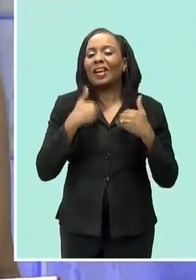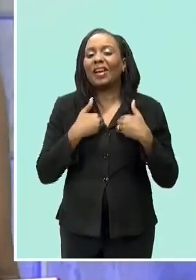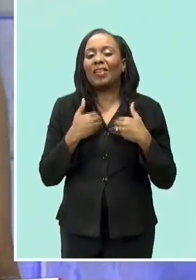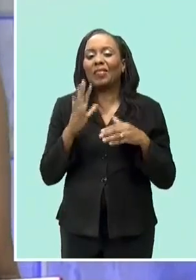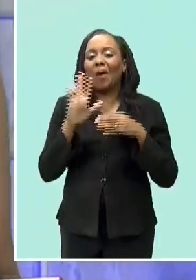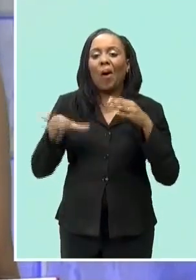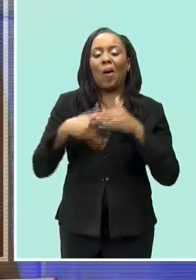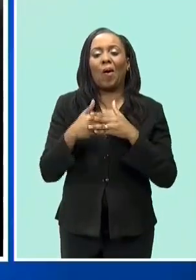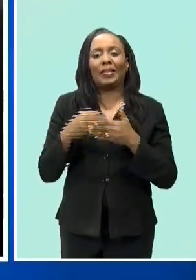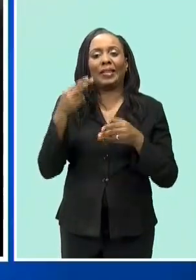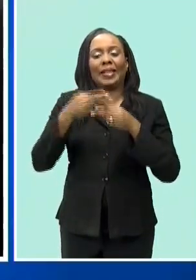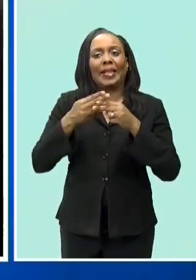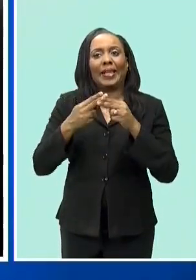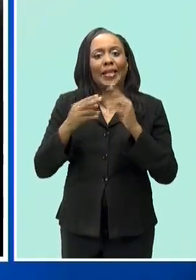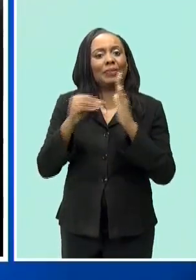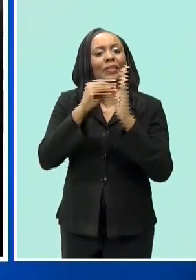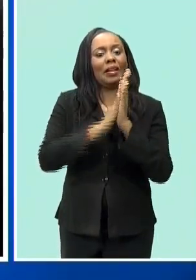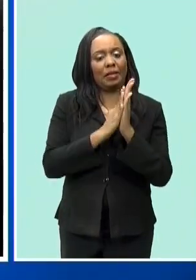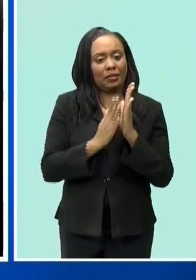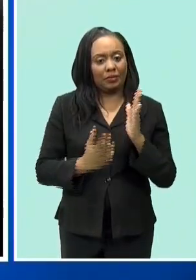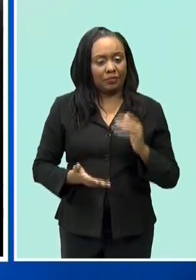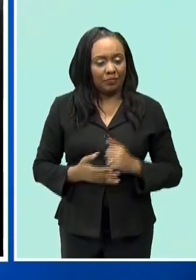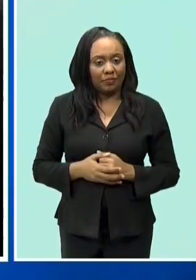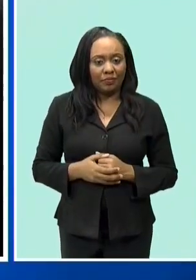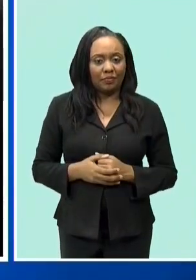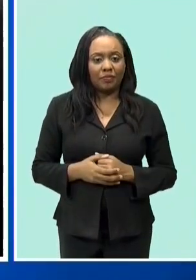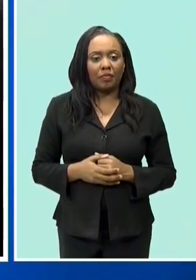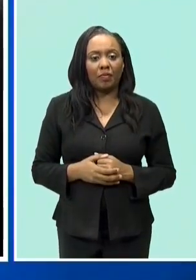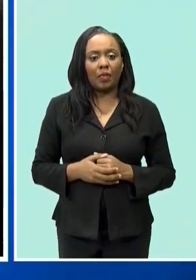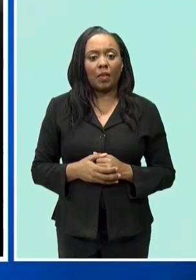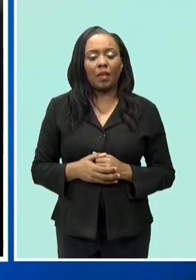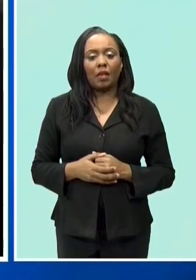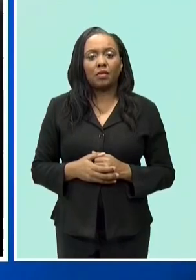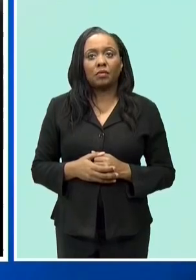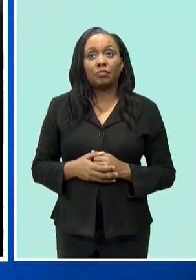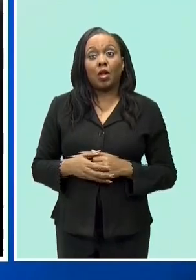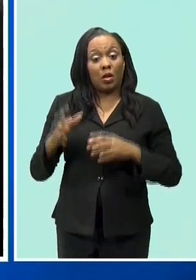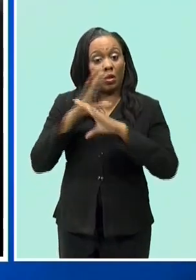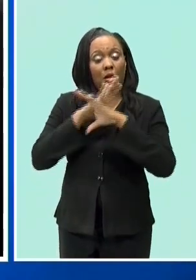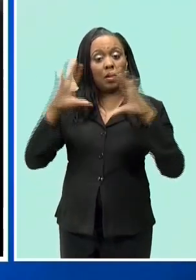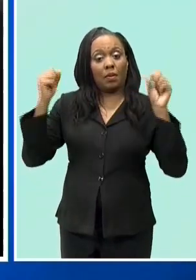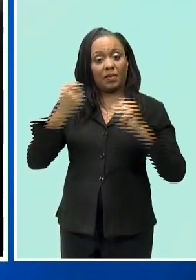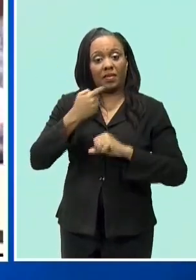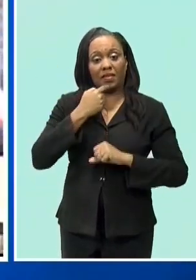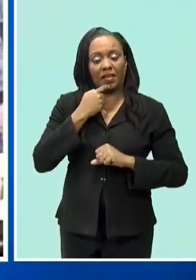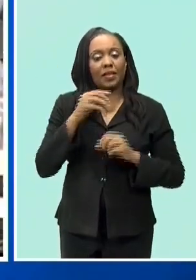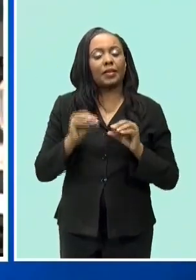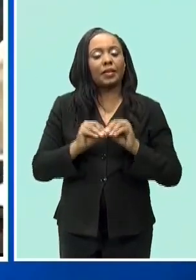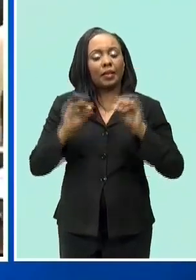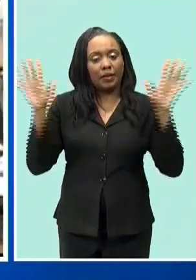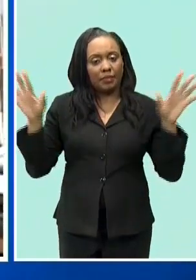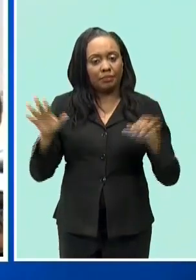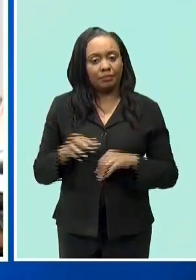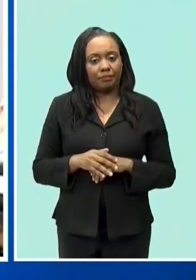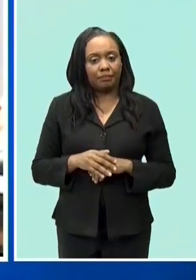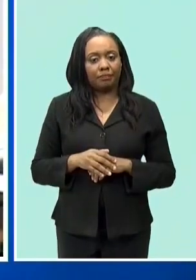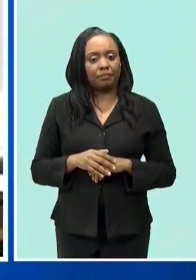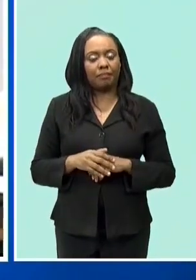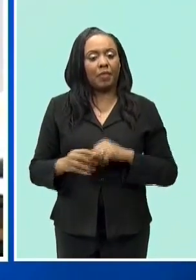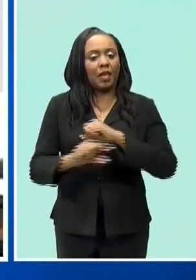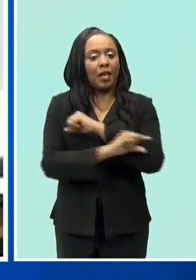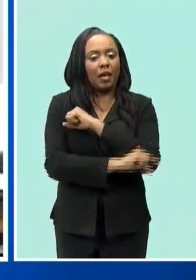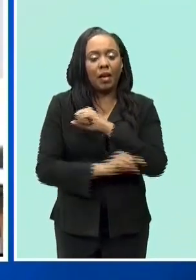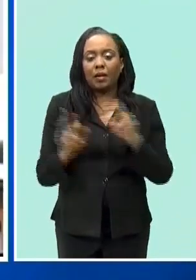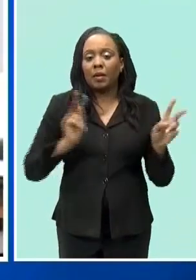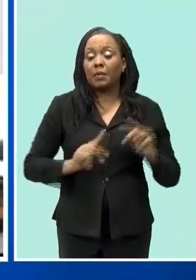NCN. In his address to the nation, President David Granger said it is now clear that the Guyanese people need certainty about